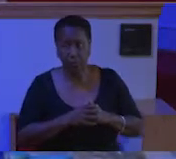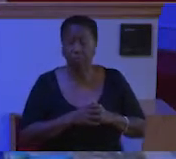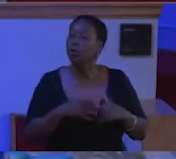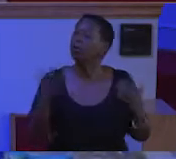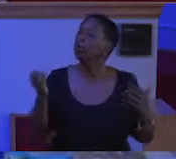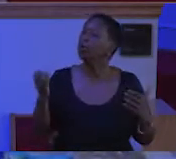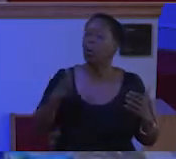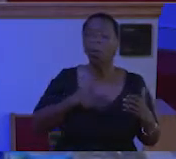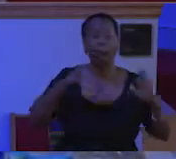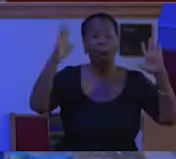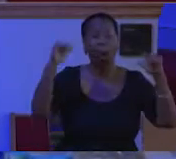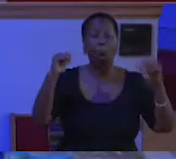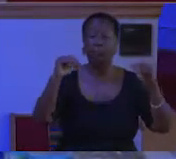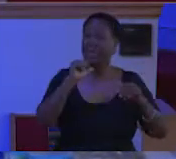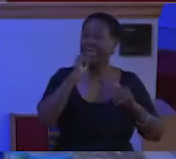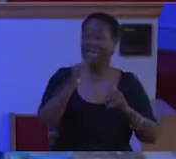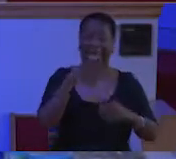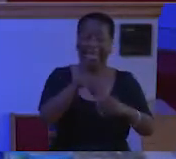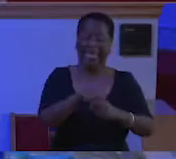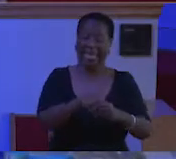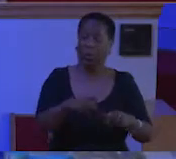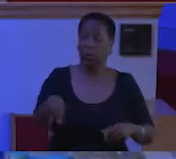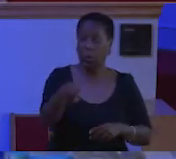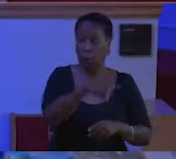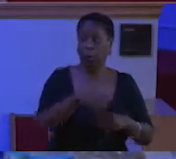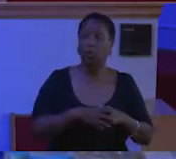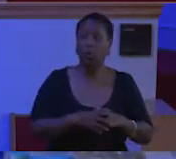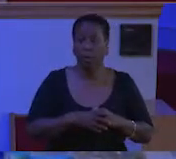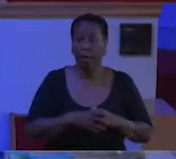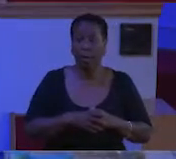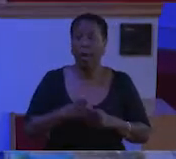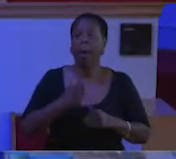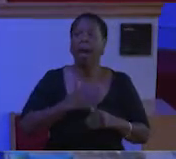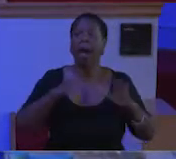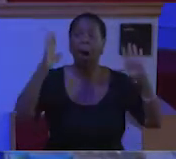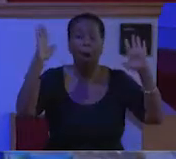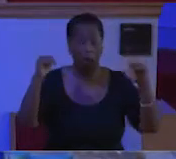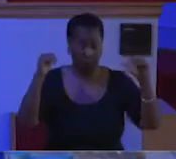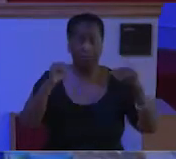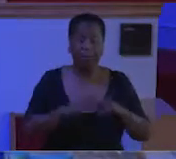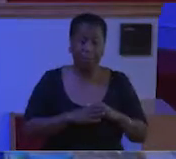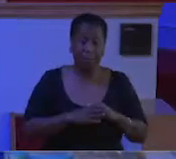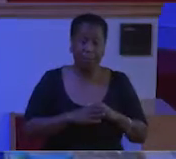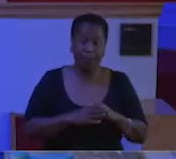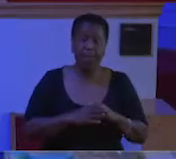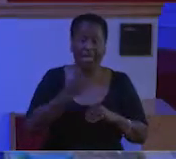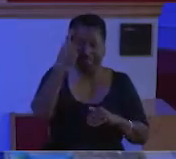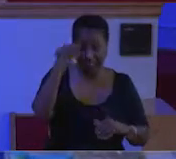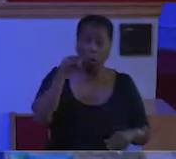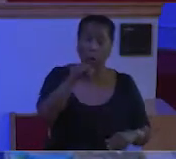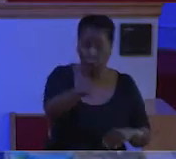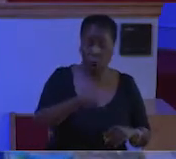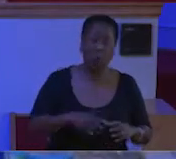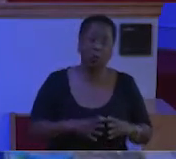So my hope is not in you. My hope is for